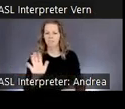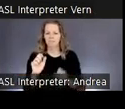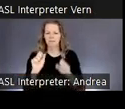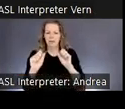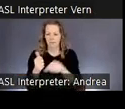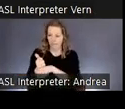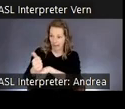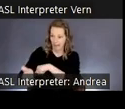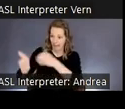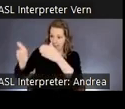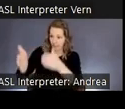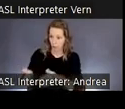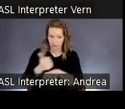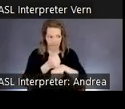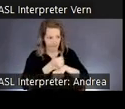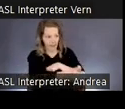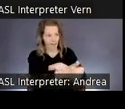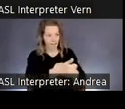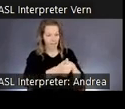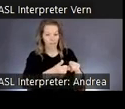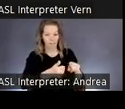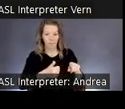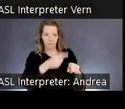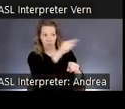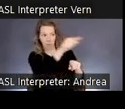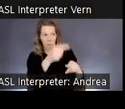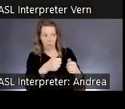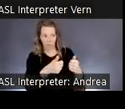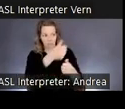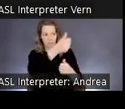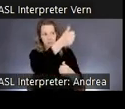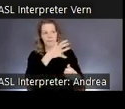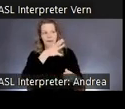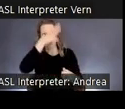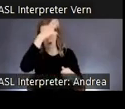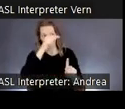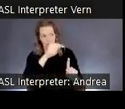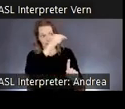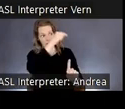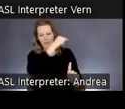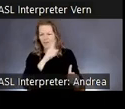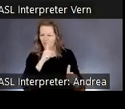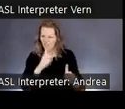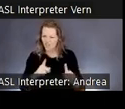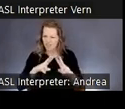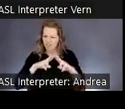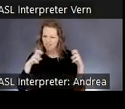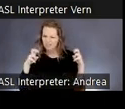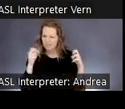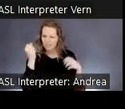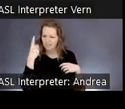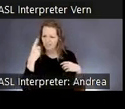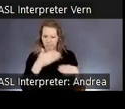the people who are our caretakers, who are our parents, but really trying to understand what's happening here.